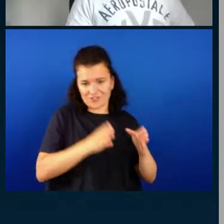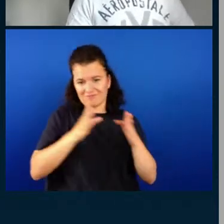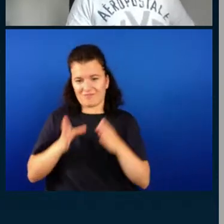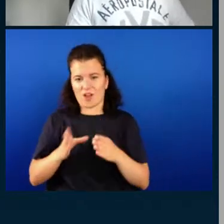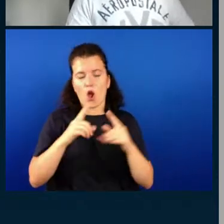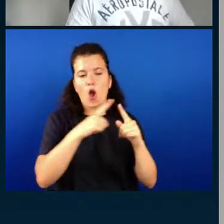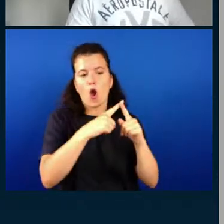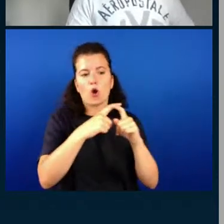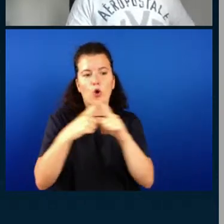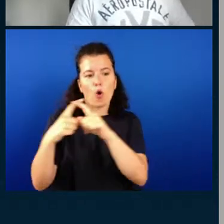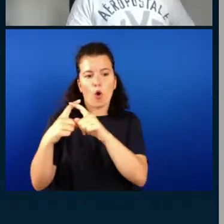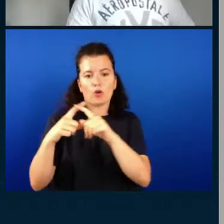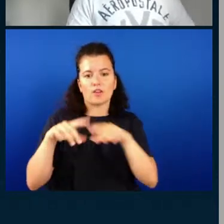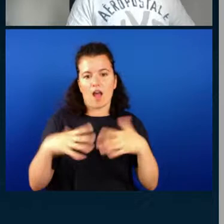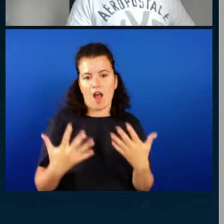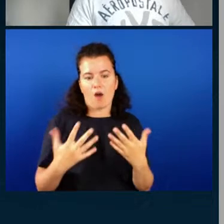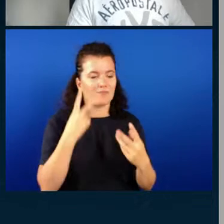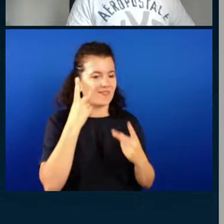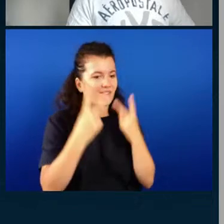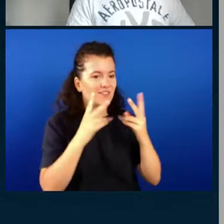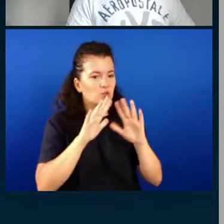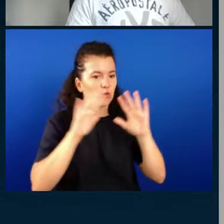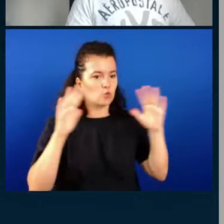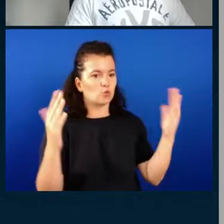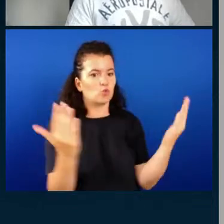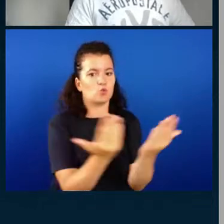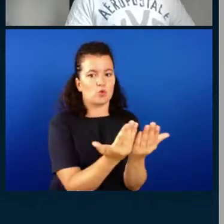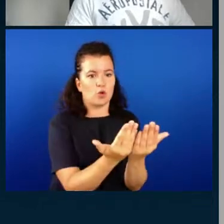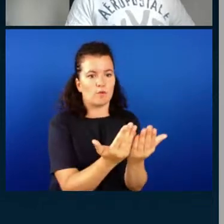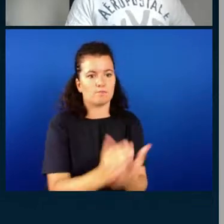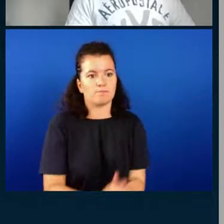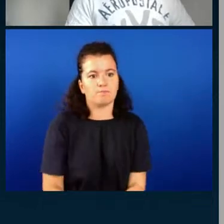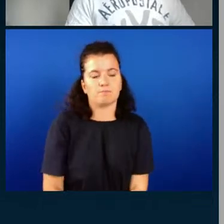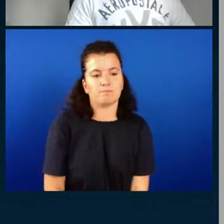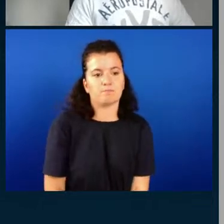I will go to Visual Studio. I'll switch to Visual Studio now.